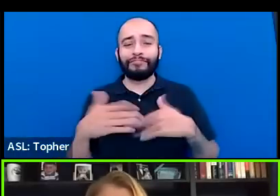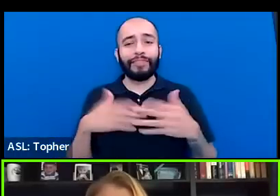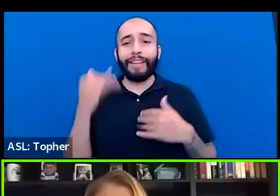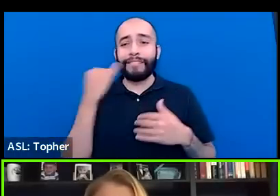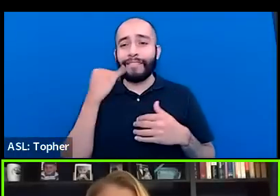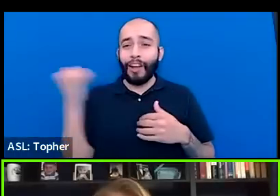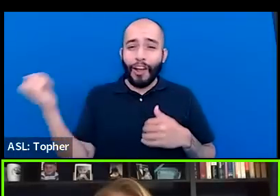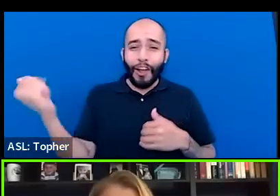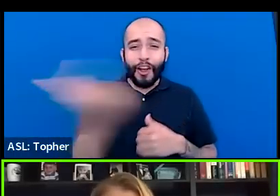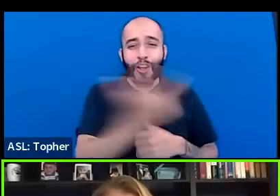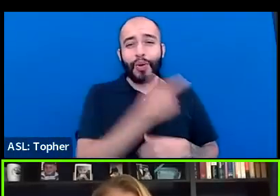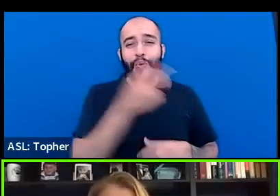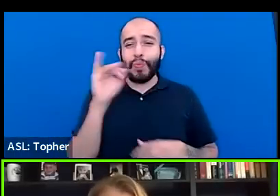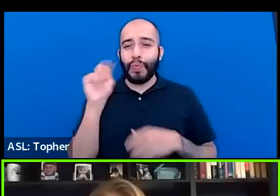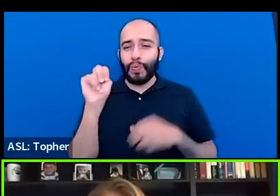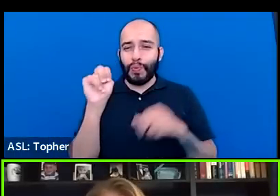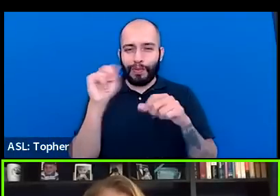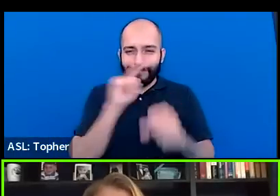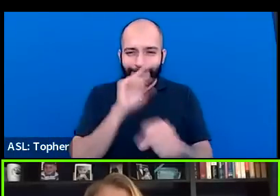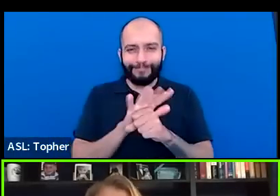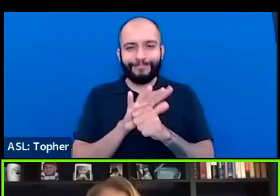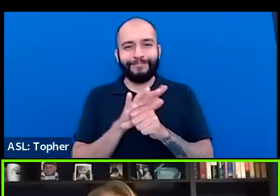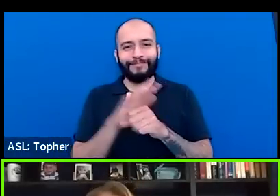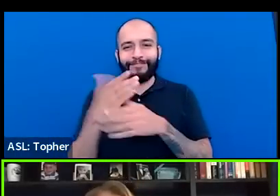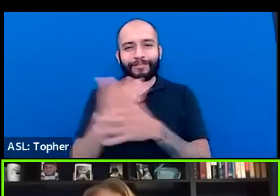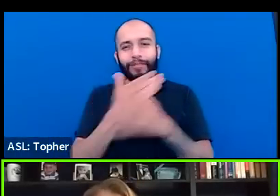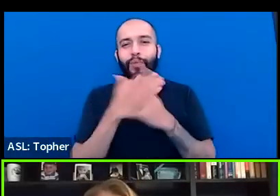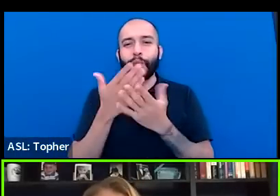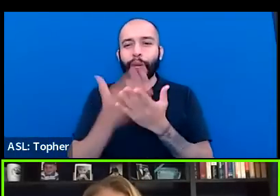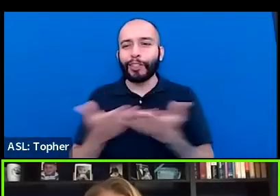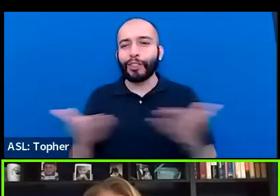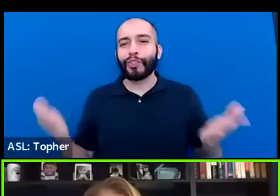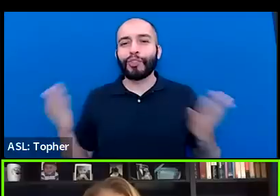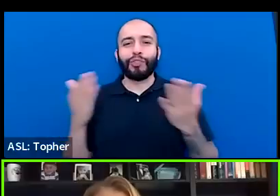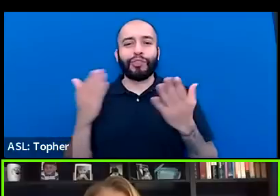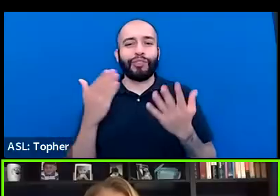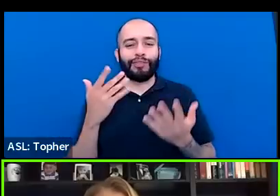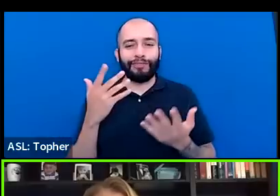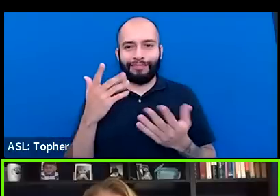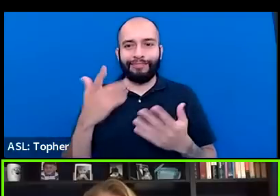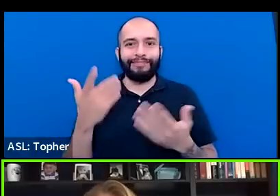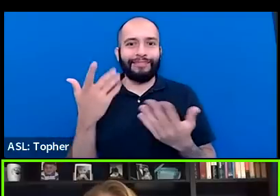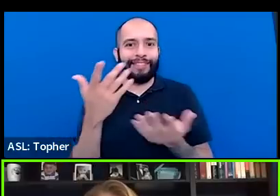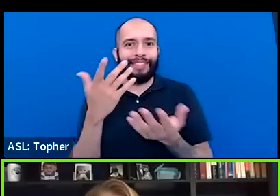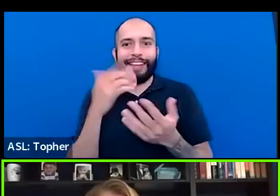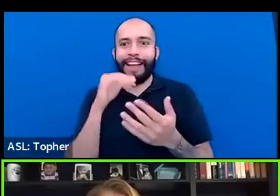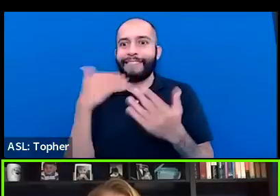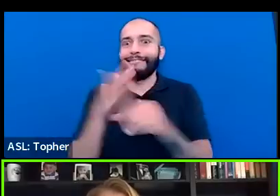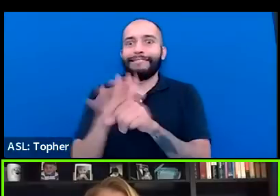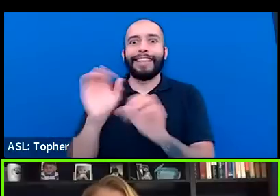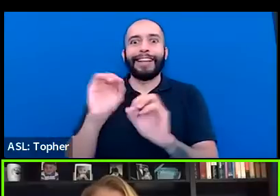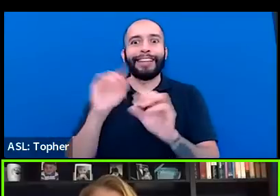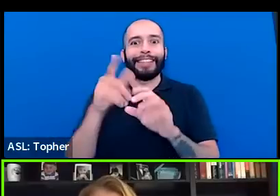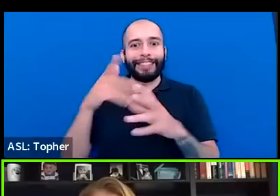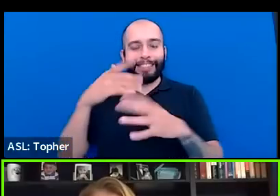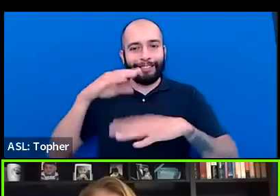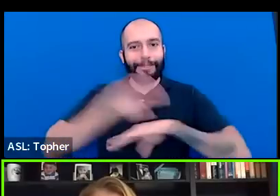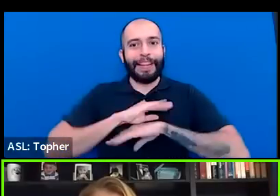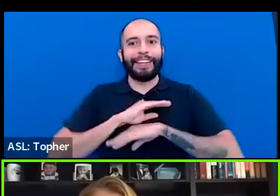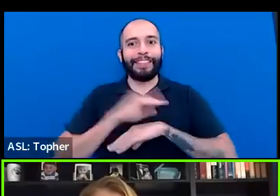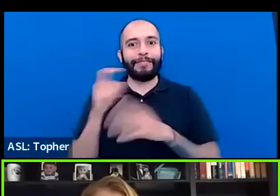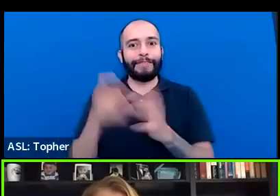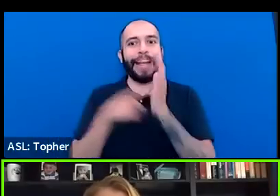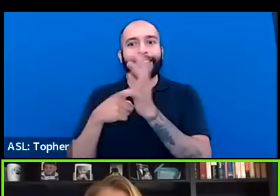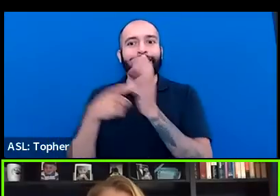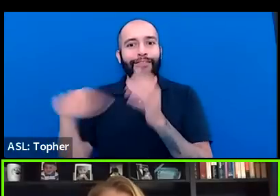the demand of the American worker right now. So what we need to do is we need to be very clear in setting jurisdictional